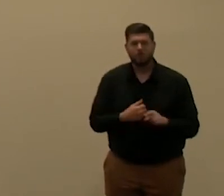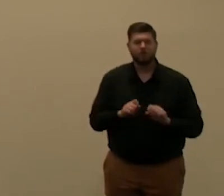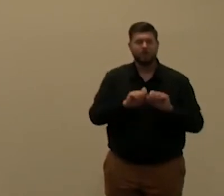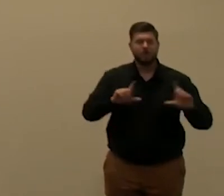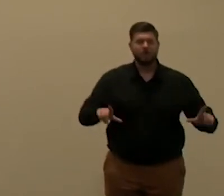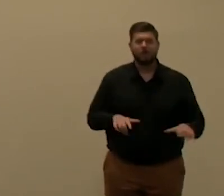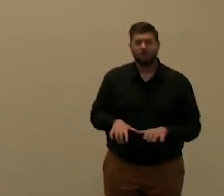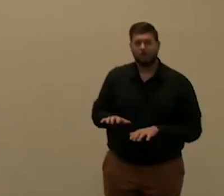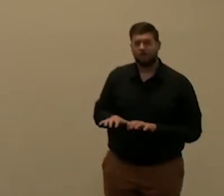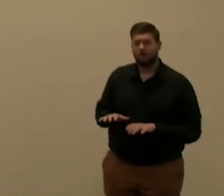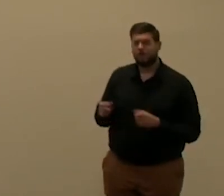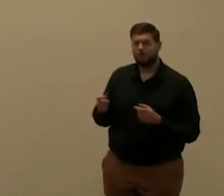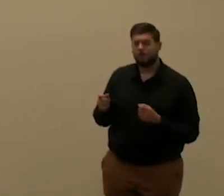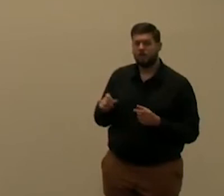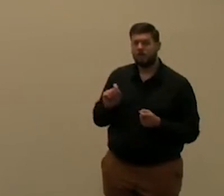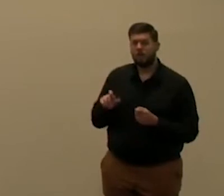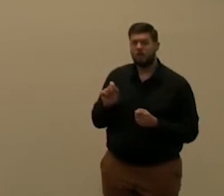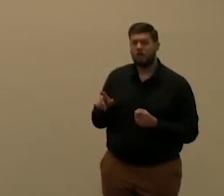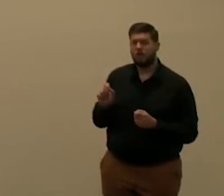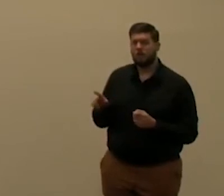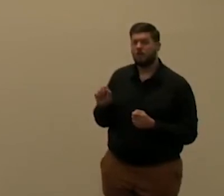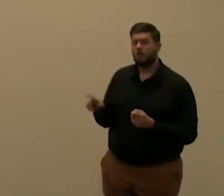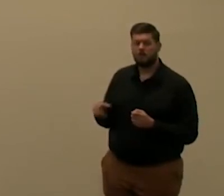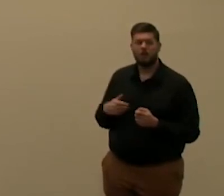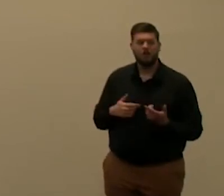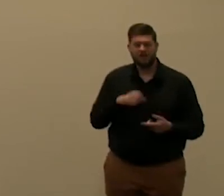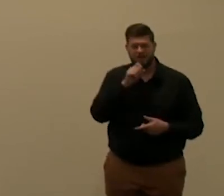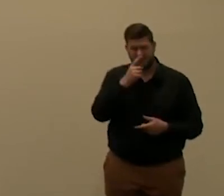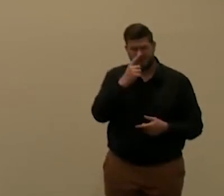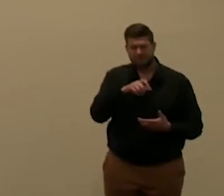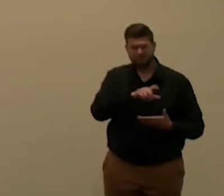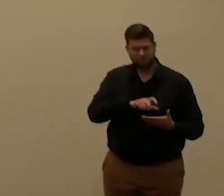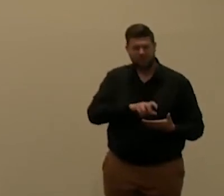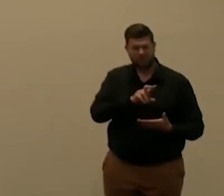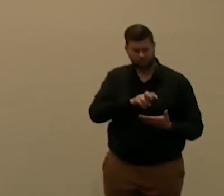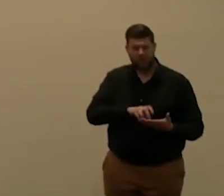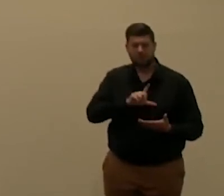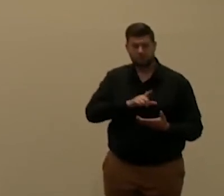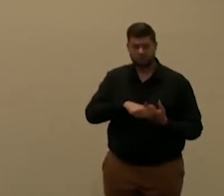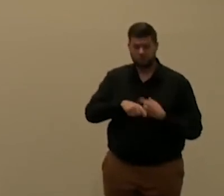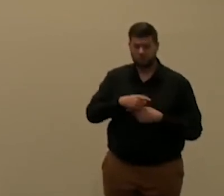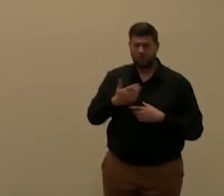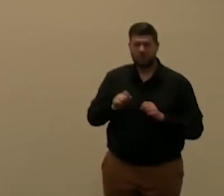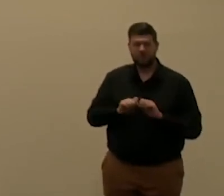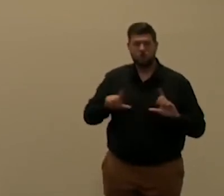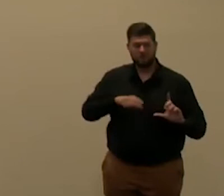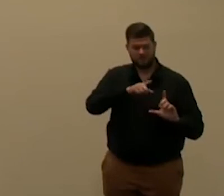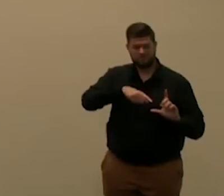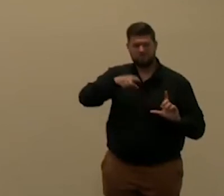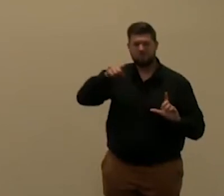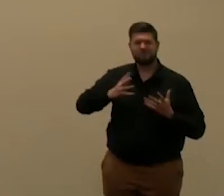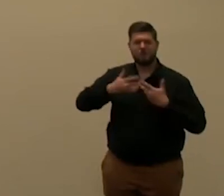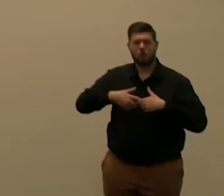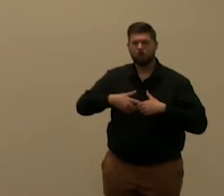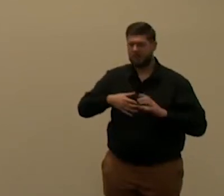in the meeting? So that is being tracked because we've got graph technology behind it, which actually tracks everything that you do. And if it